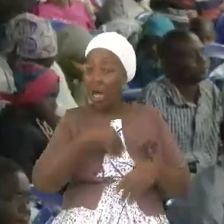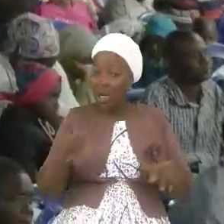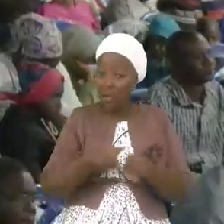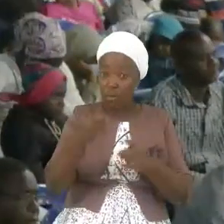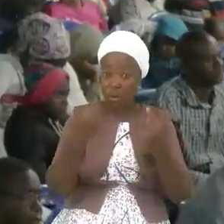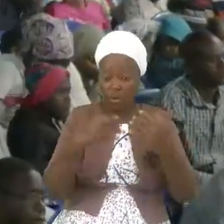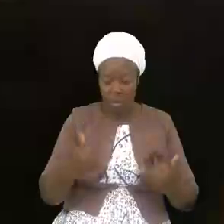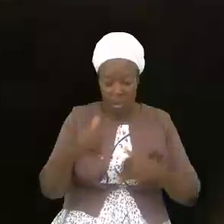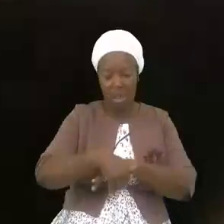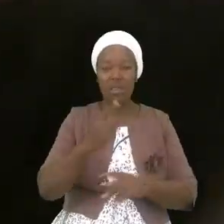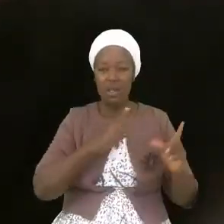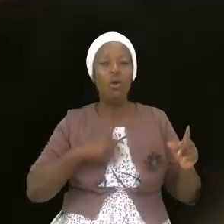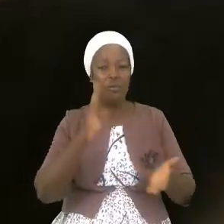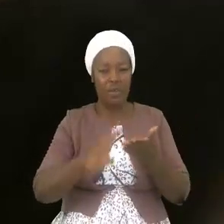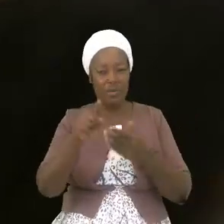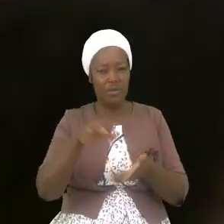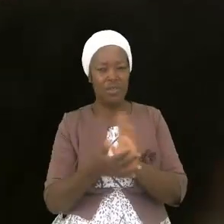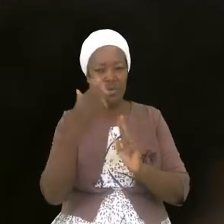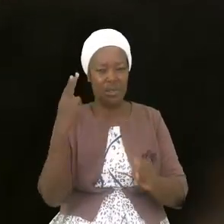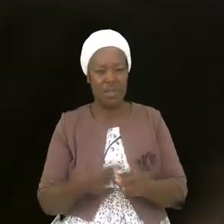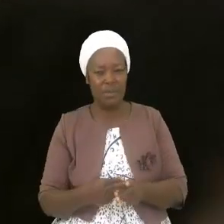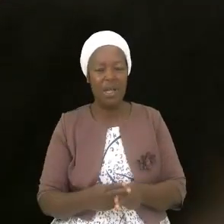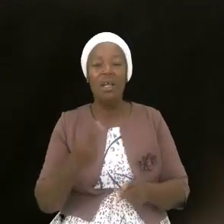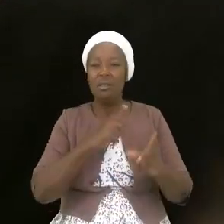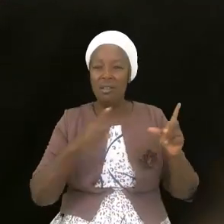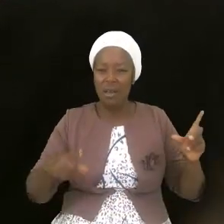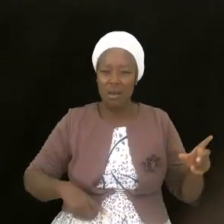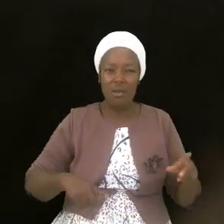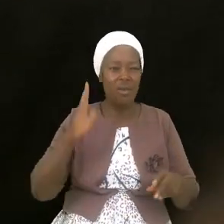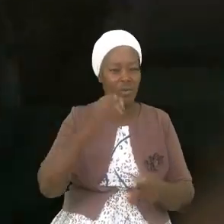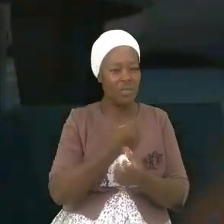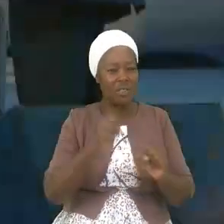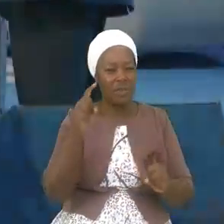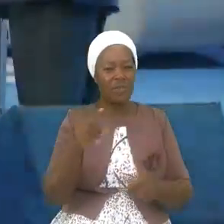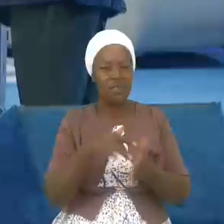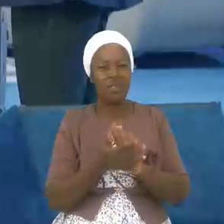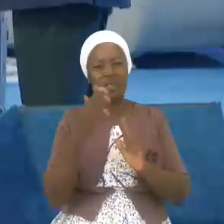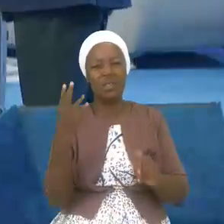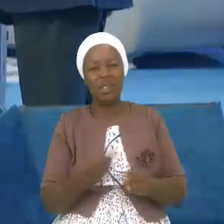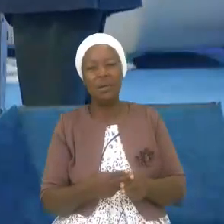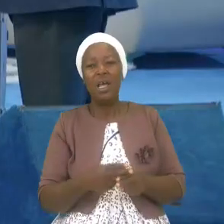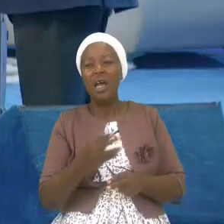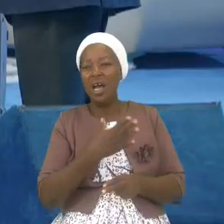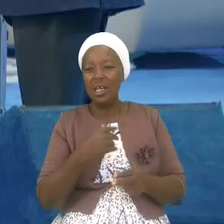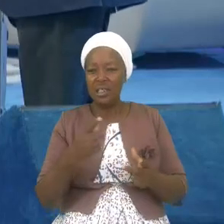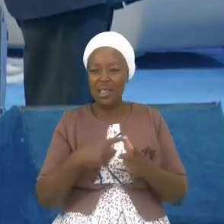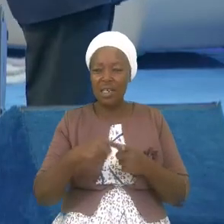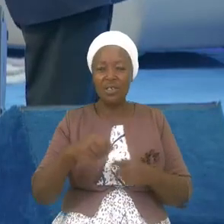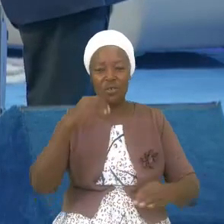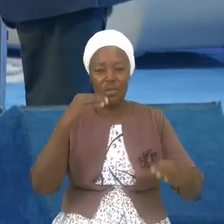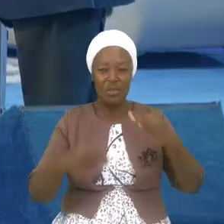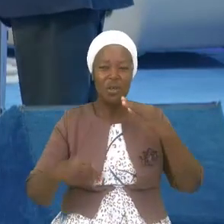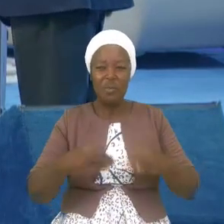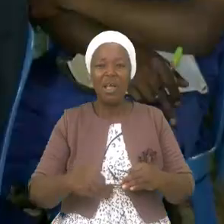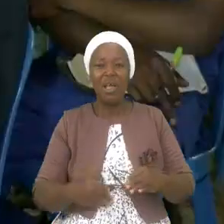Lord will save you. And the judgment hanging on your head, that judgment will vanish away